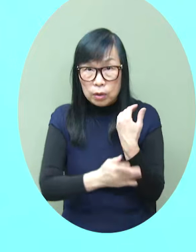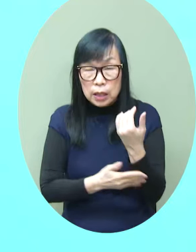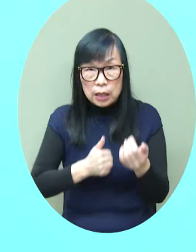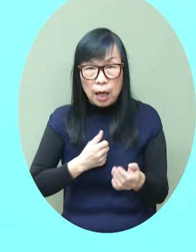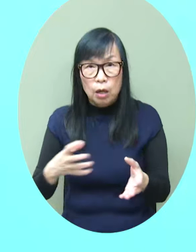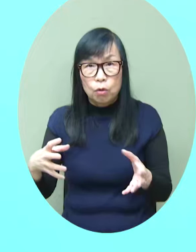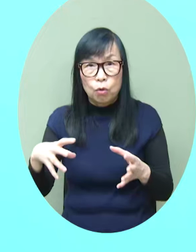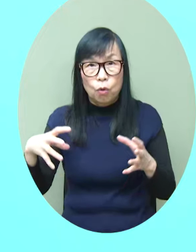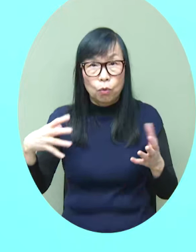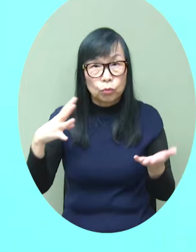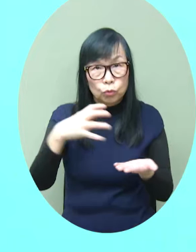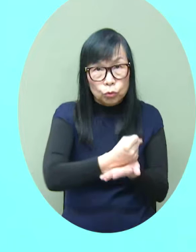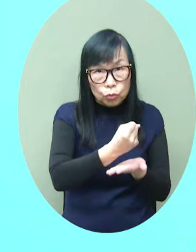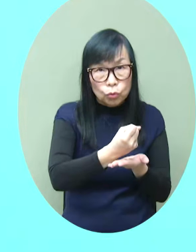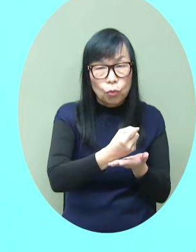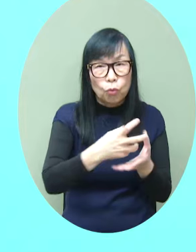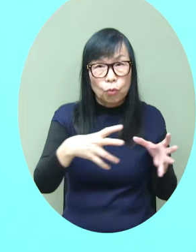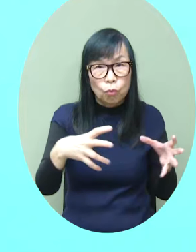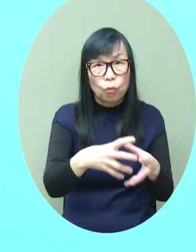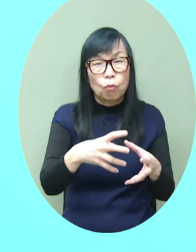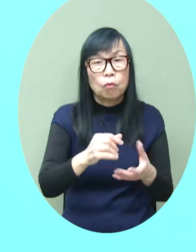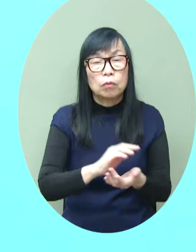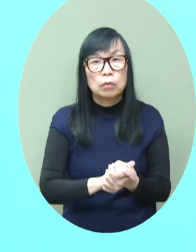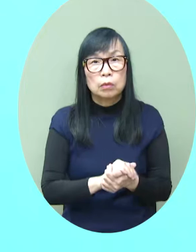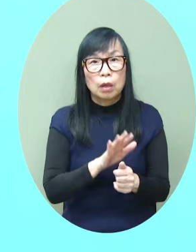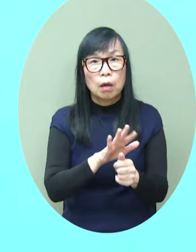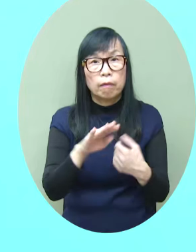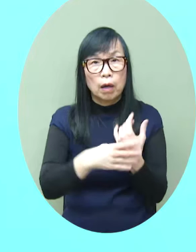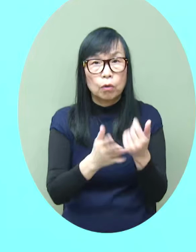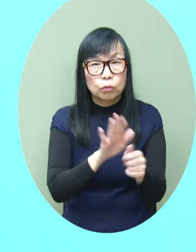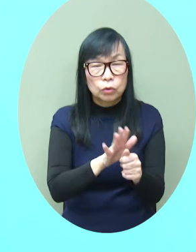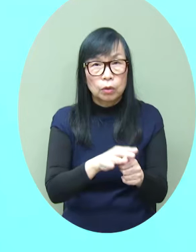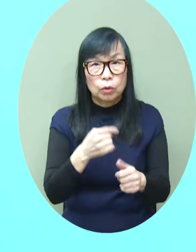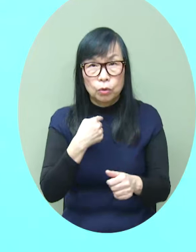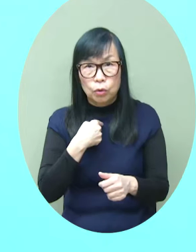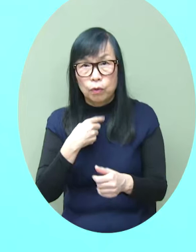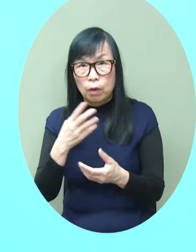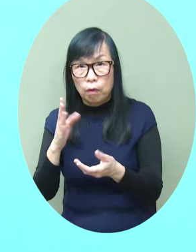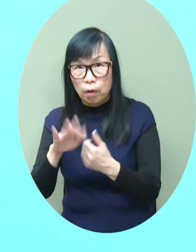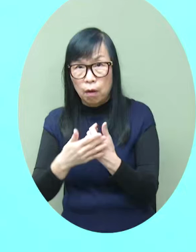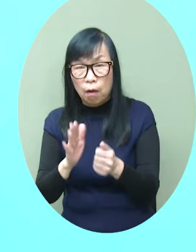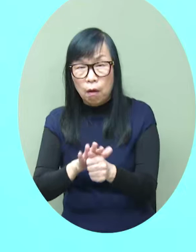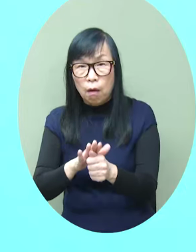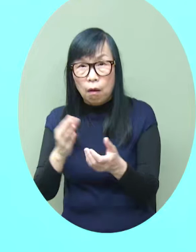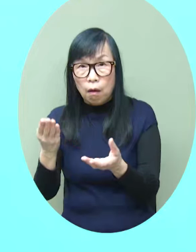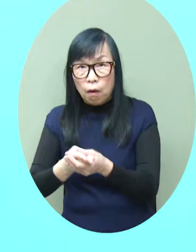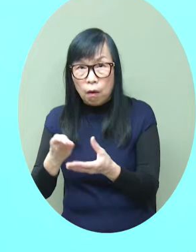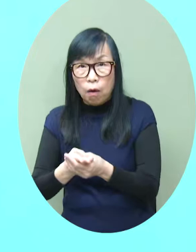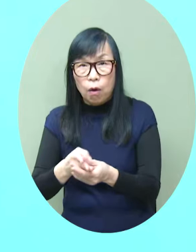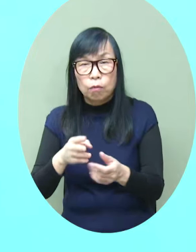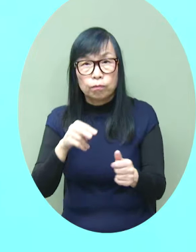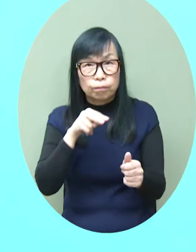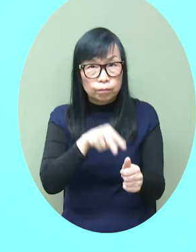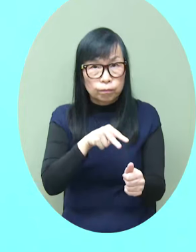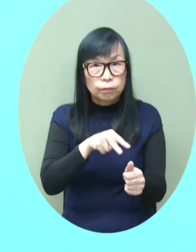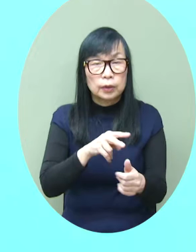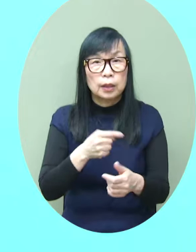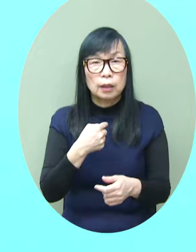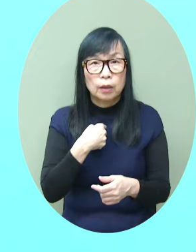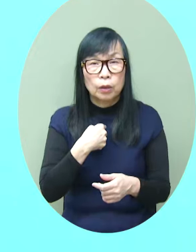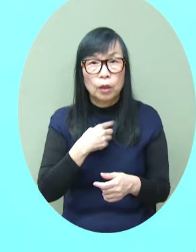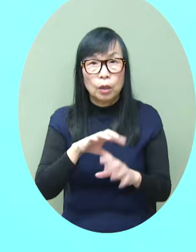case management of legally aided cases. And third is to enhance the transparency of the entire legal aid system. And I don't